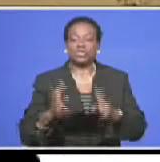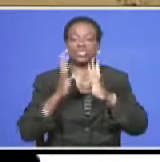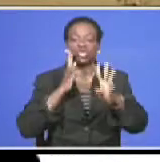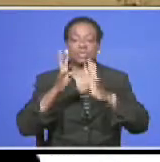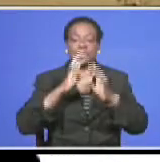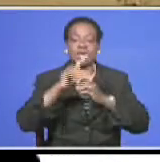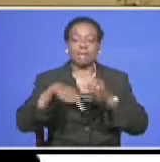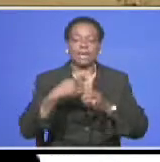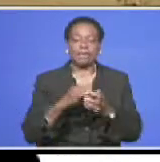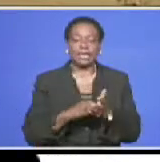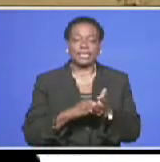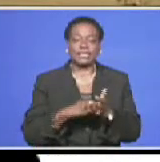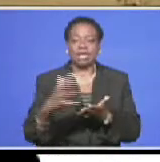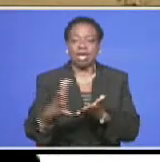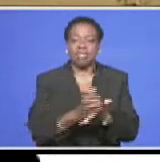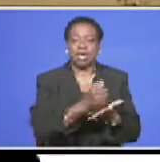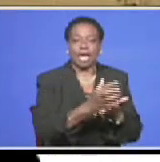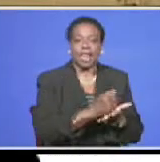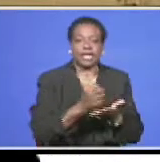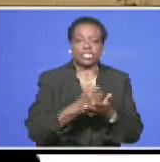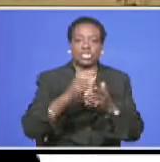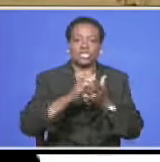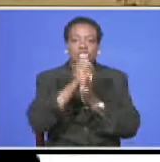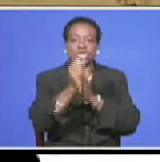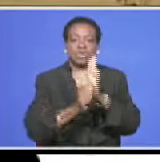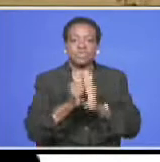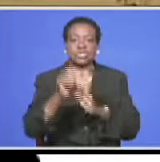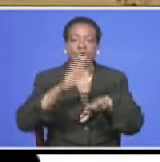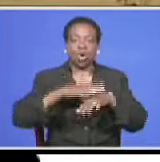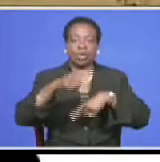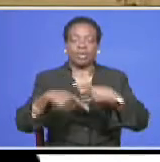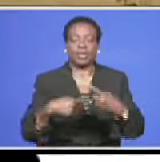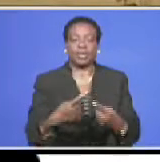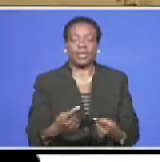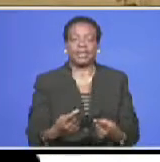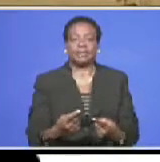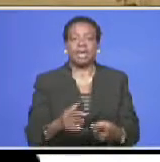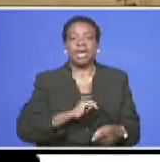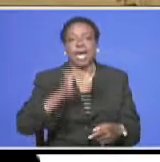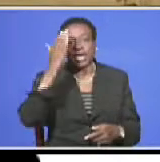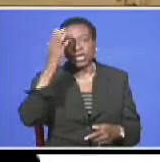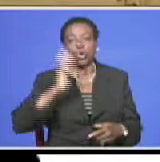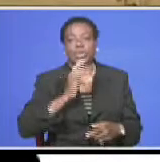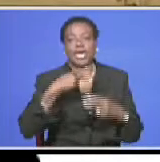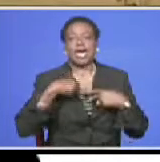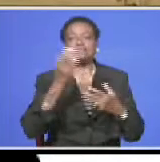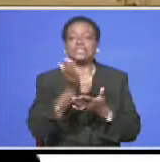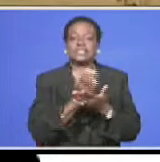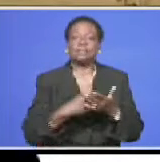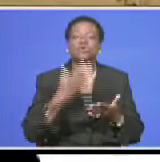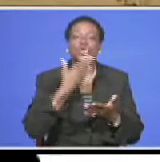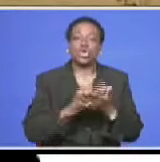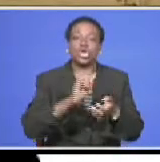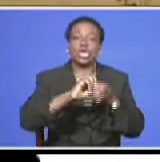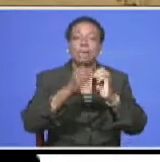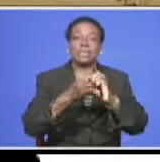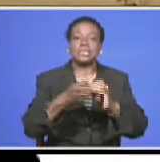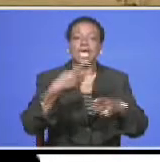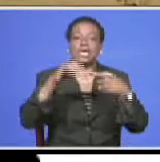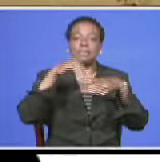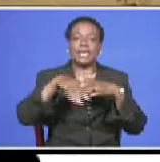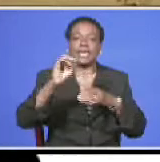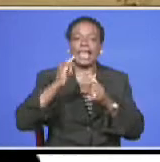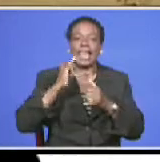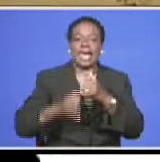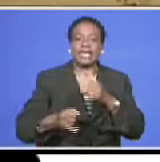because the collections exercise is currently ongoing. I know that we had some good numbers come in last month for the